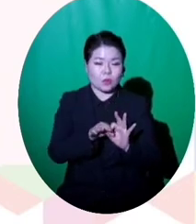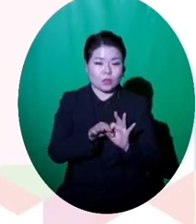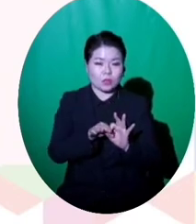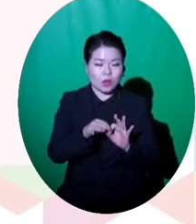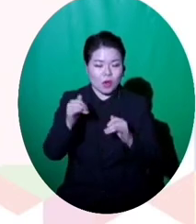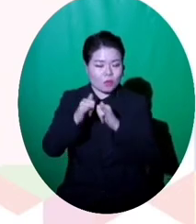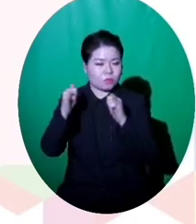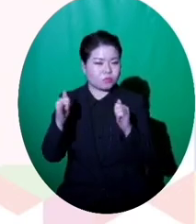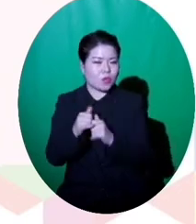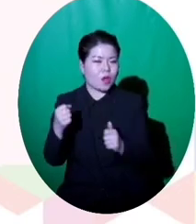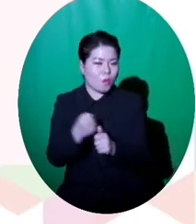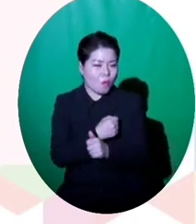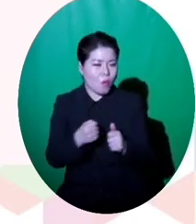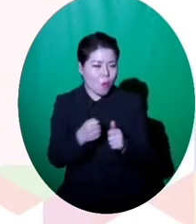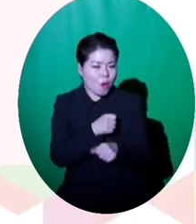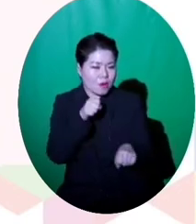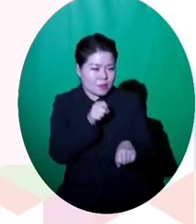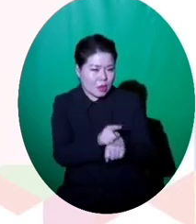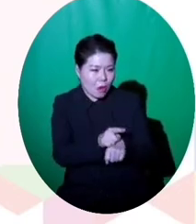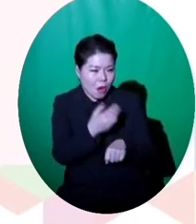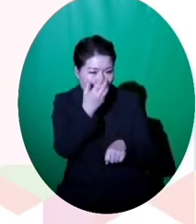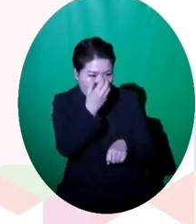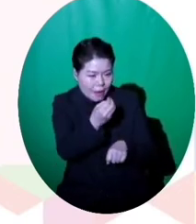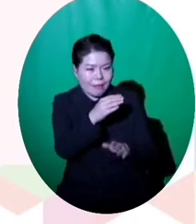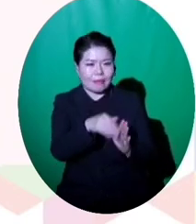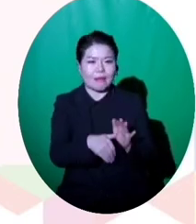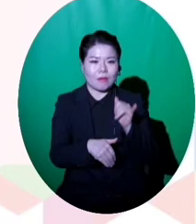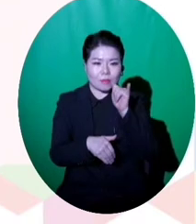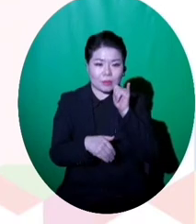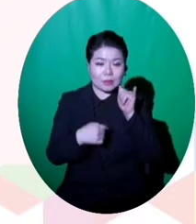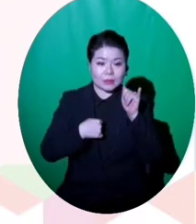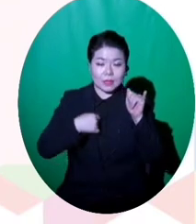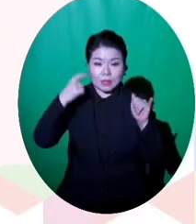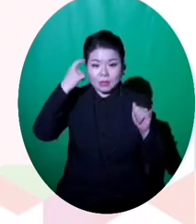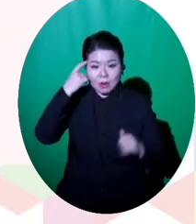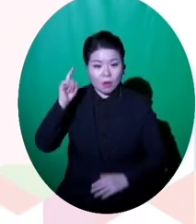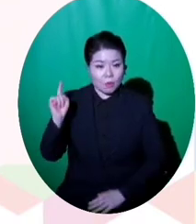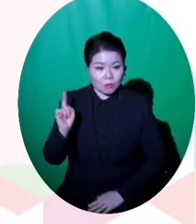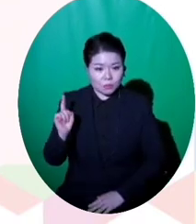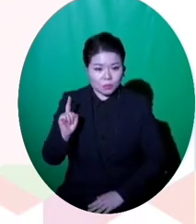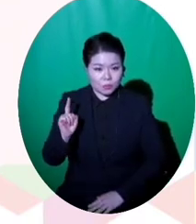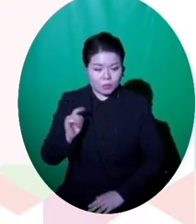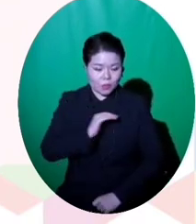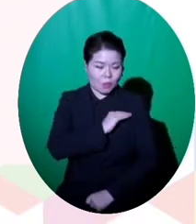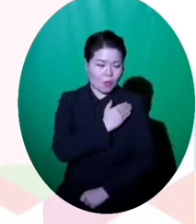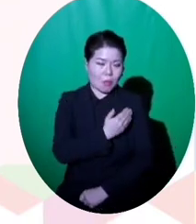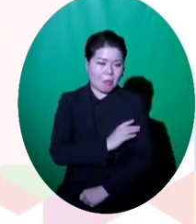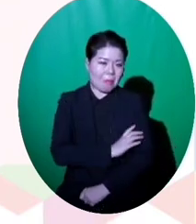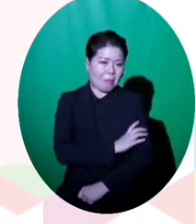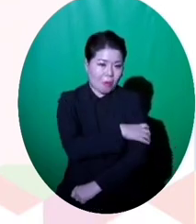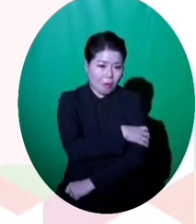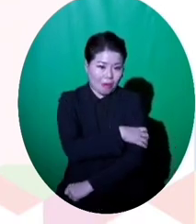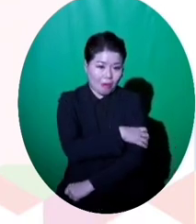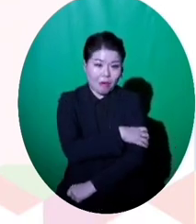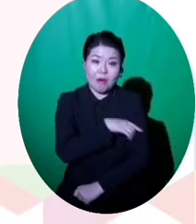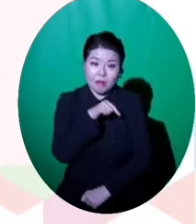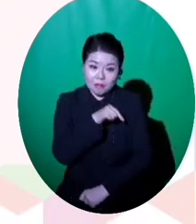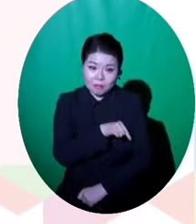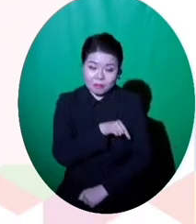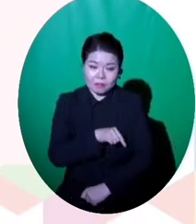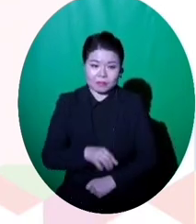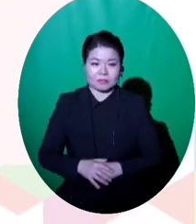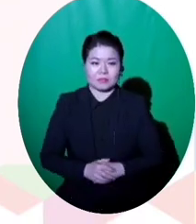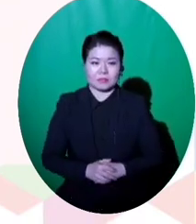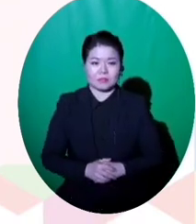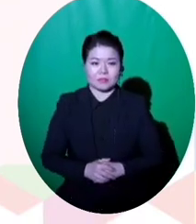what do I mean by that? Is that sustainability and development, other words, growth, are oftentimes